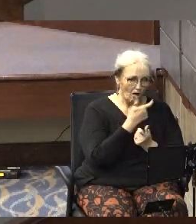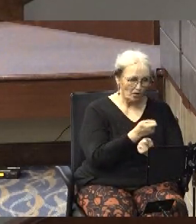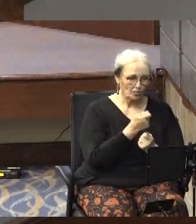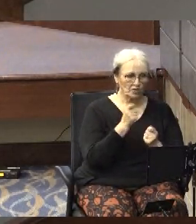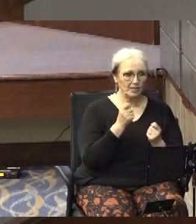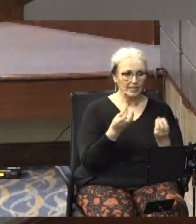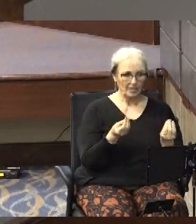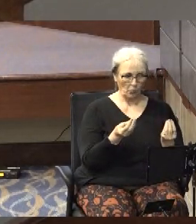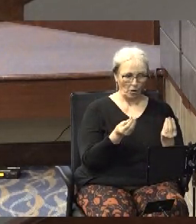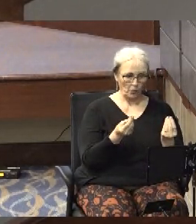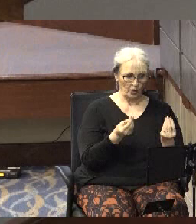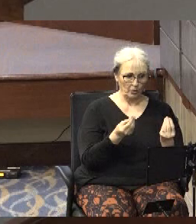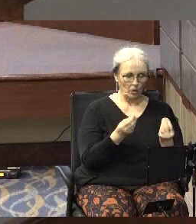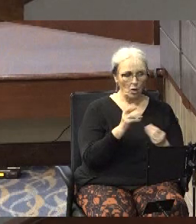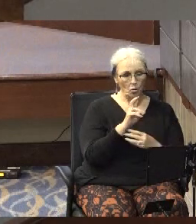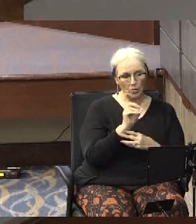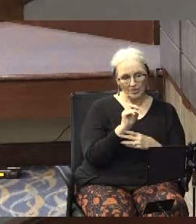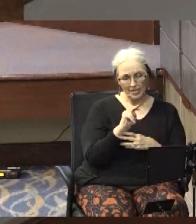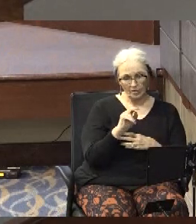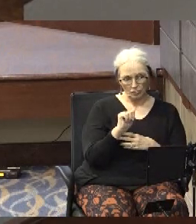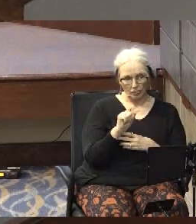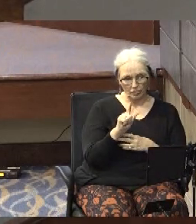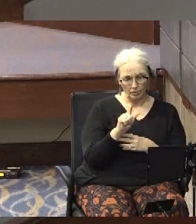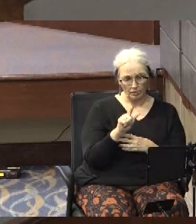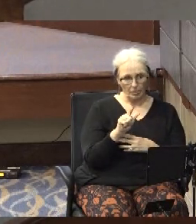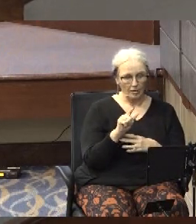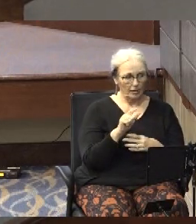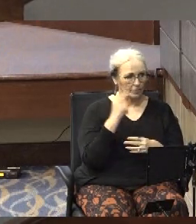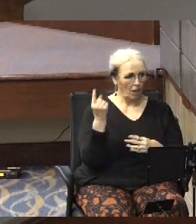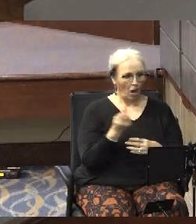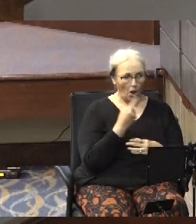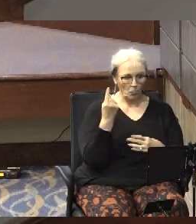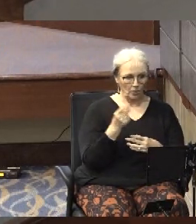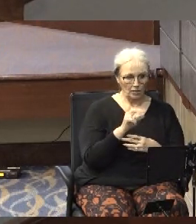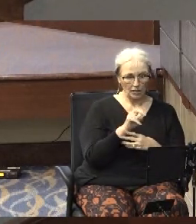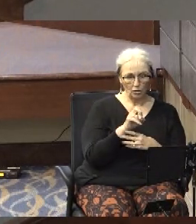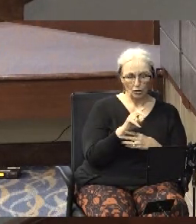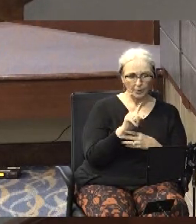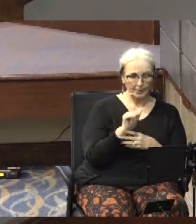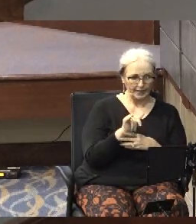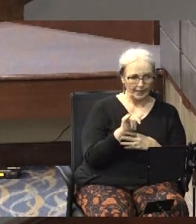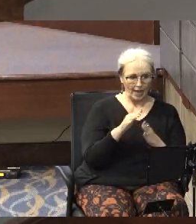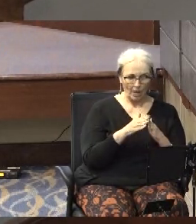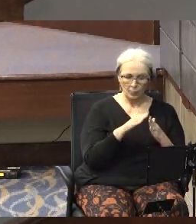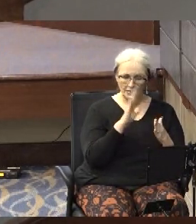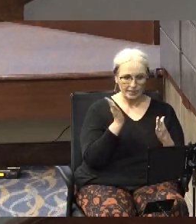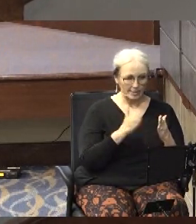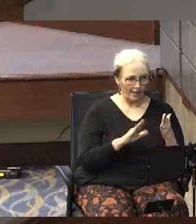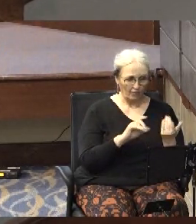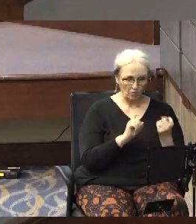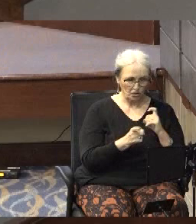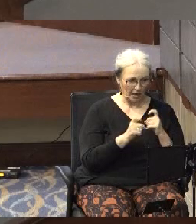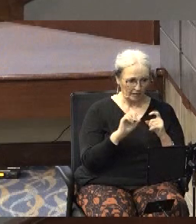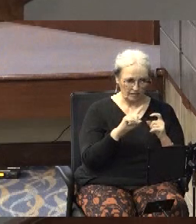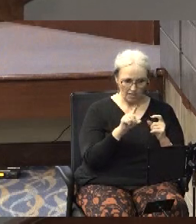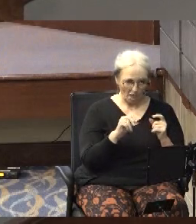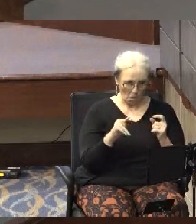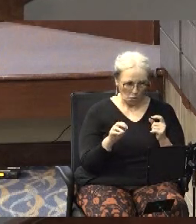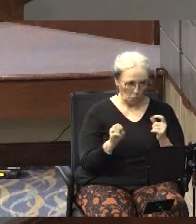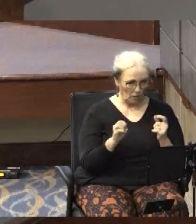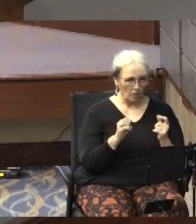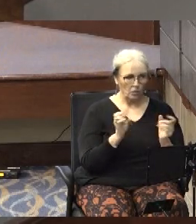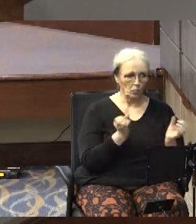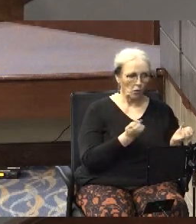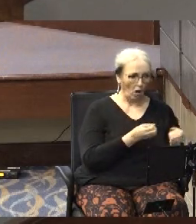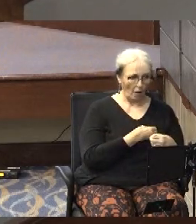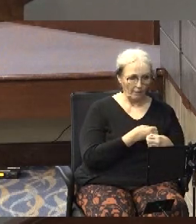property was residential in nature. It was always going to be clergy houses. We were never going to go for a zoning change. We were never going to make it into an